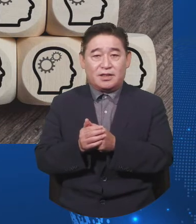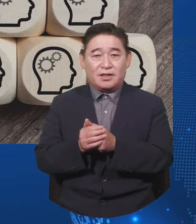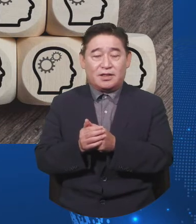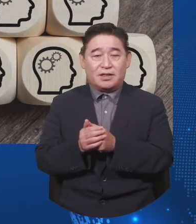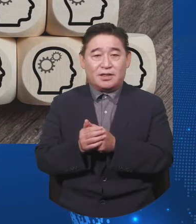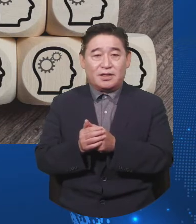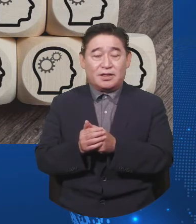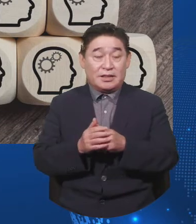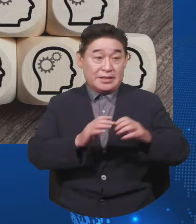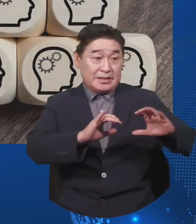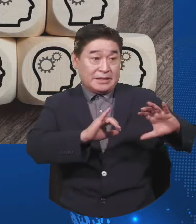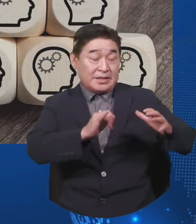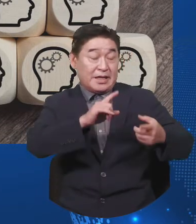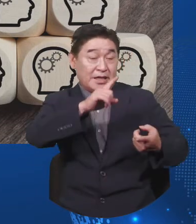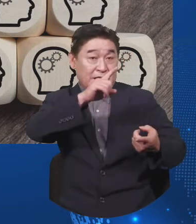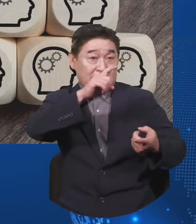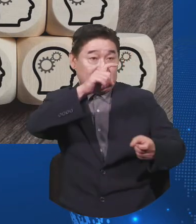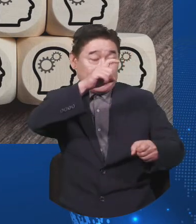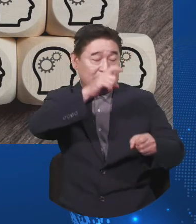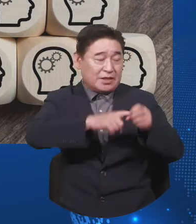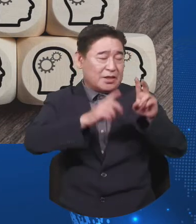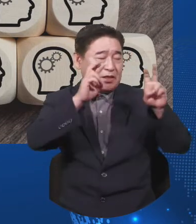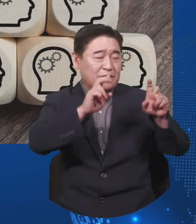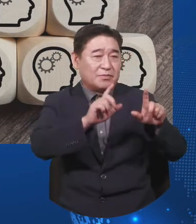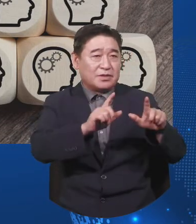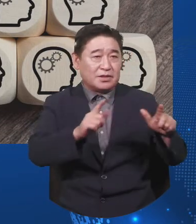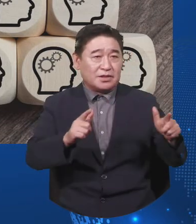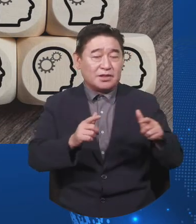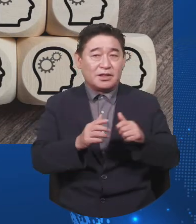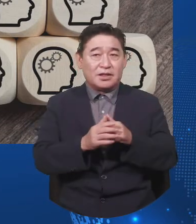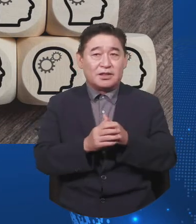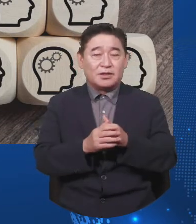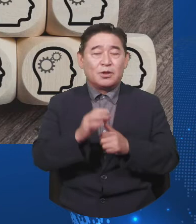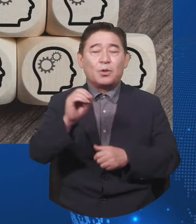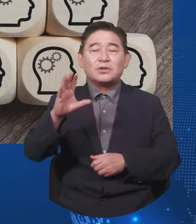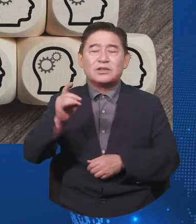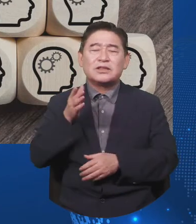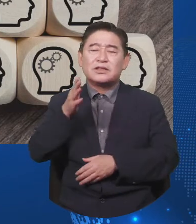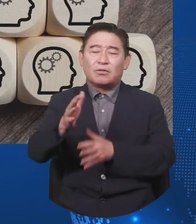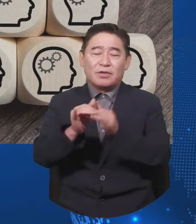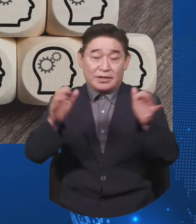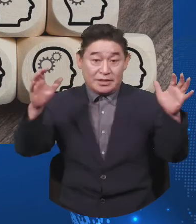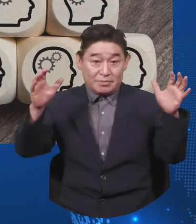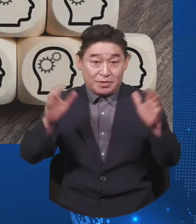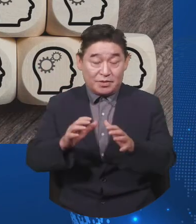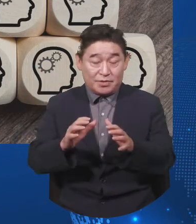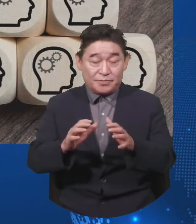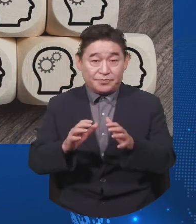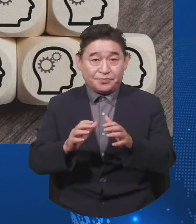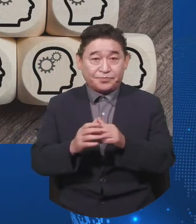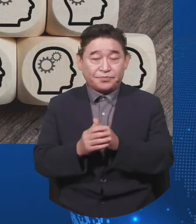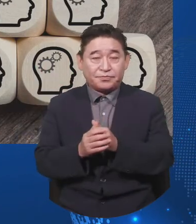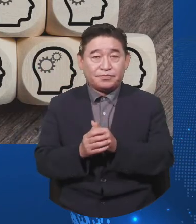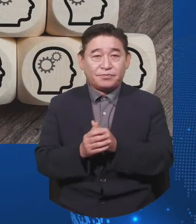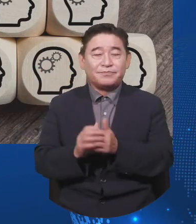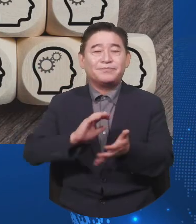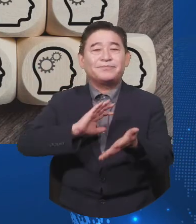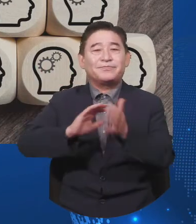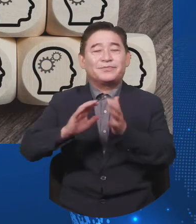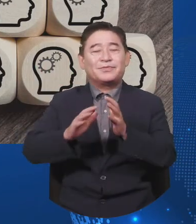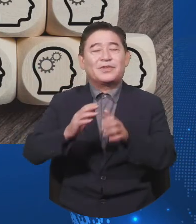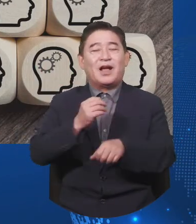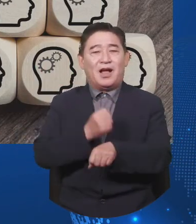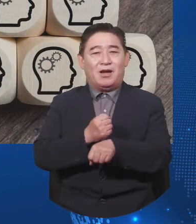experts. So finally, we will continue to do this. The main message from